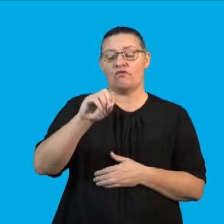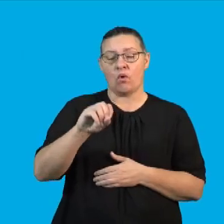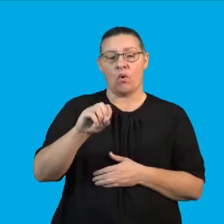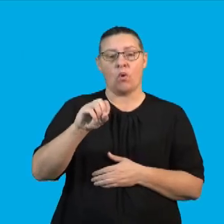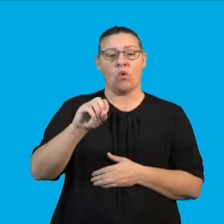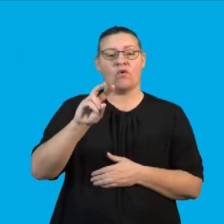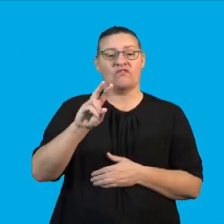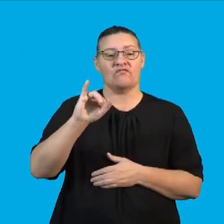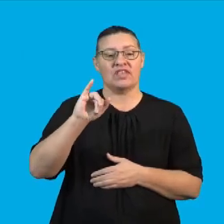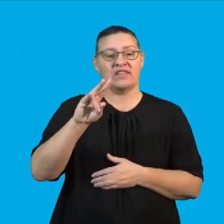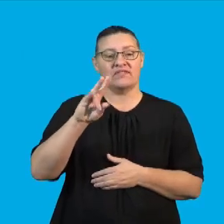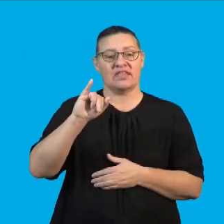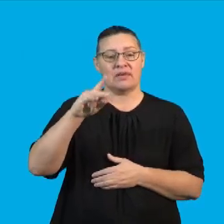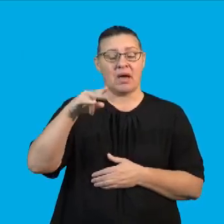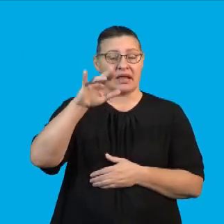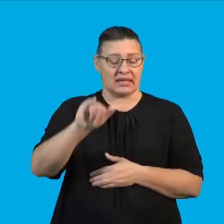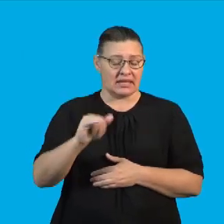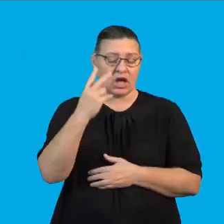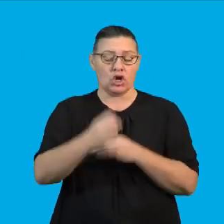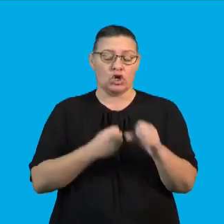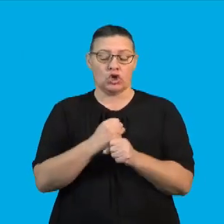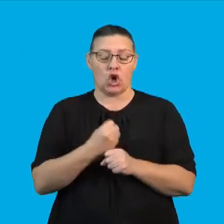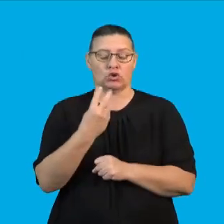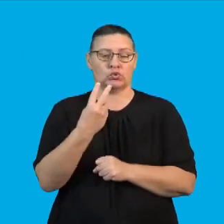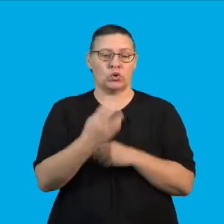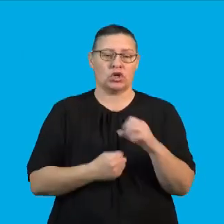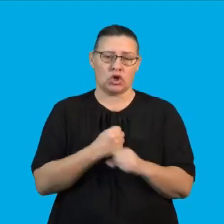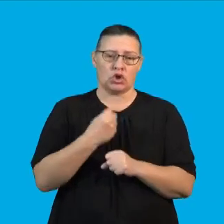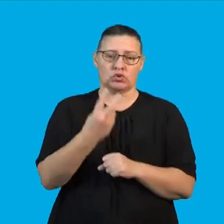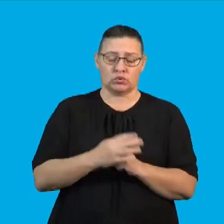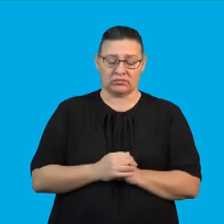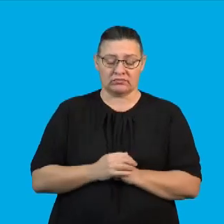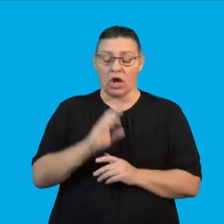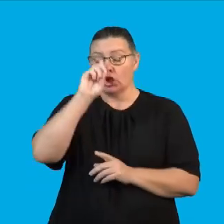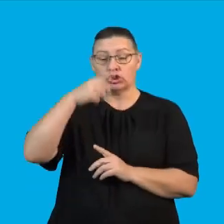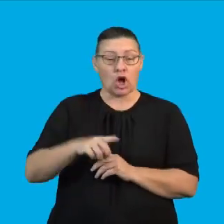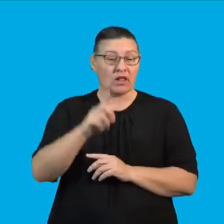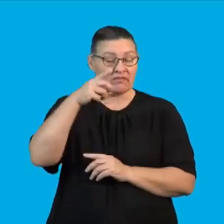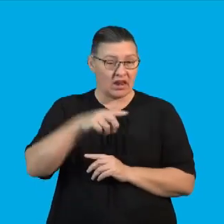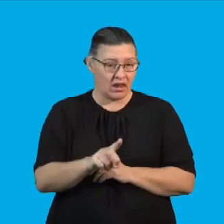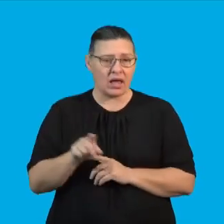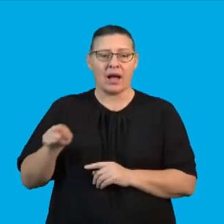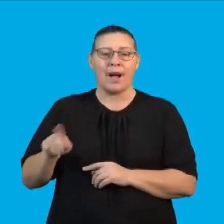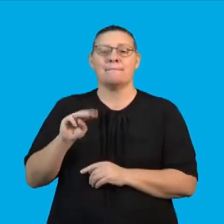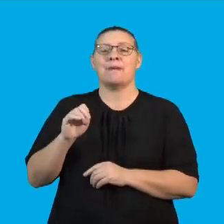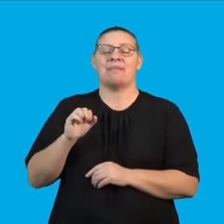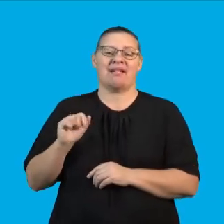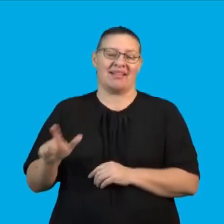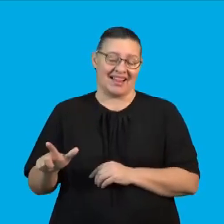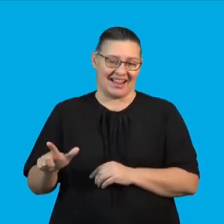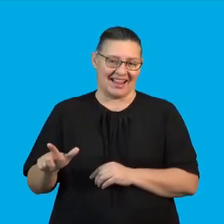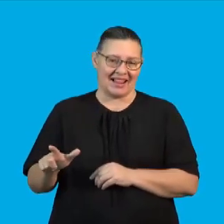ovovivipary every 2 years. A bottlenose dolphin female, being a